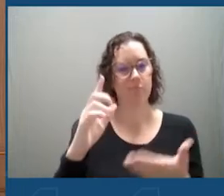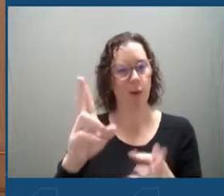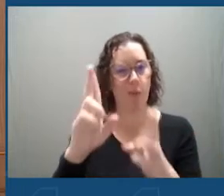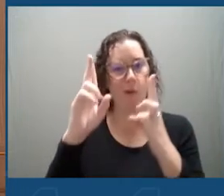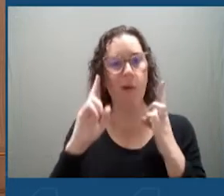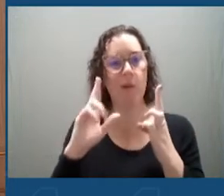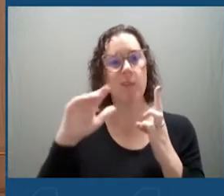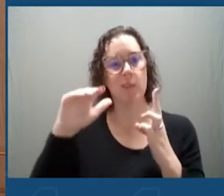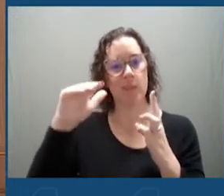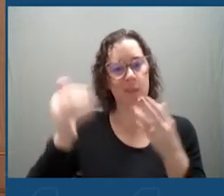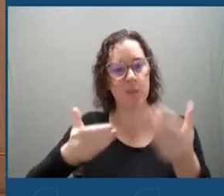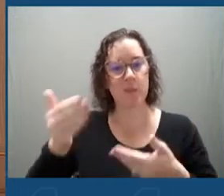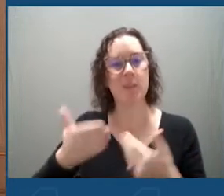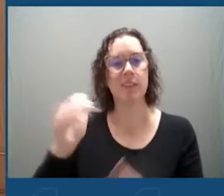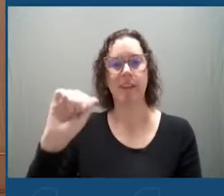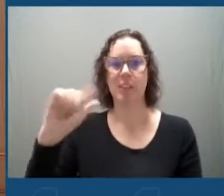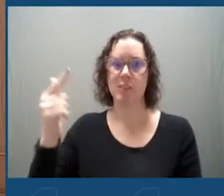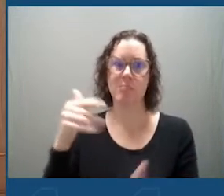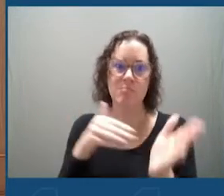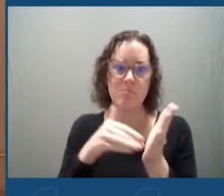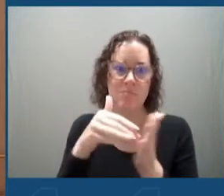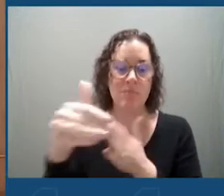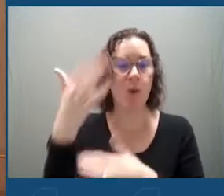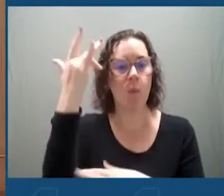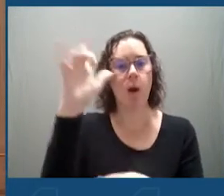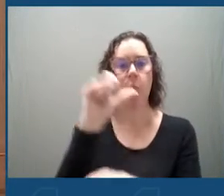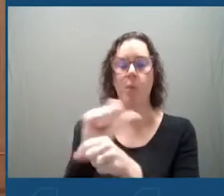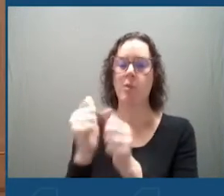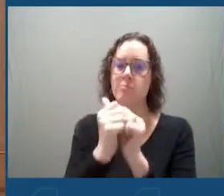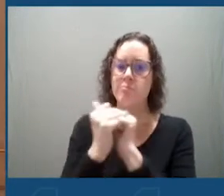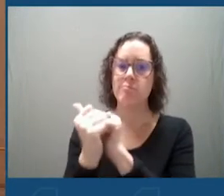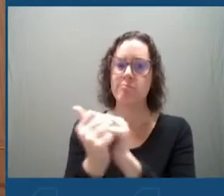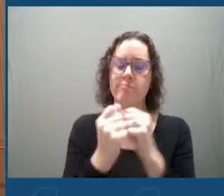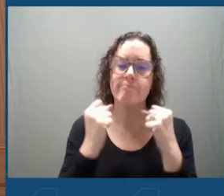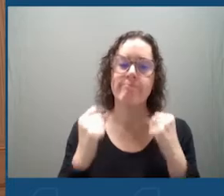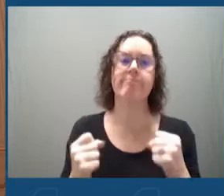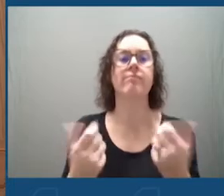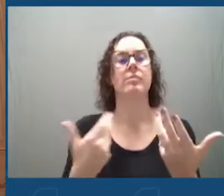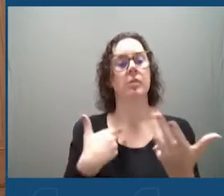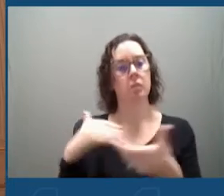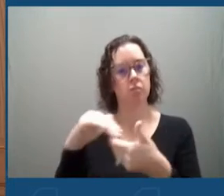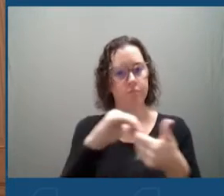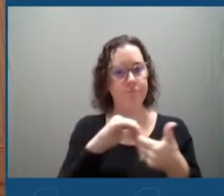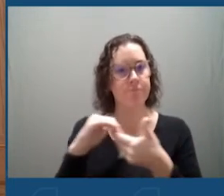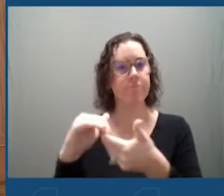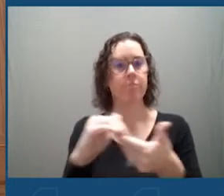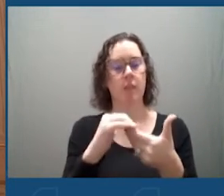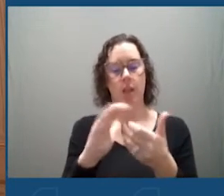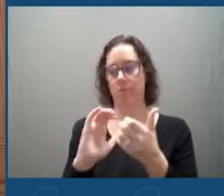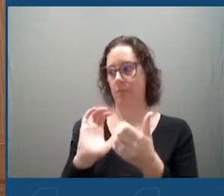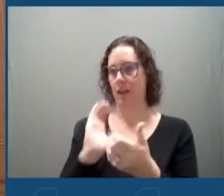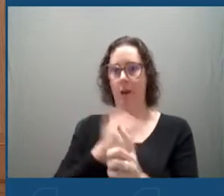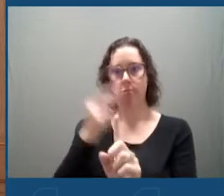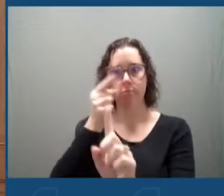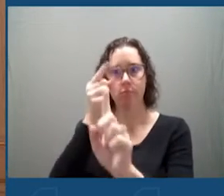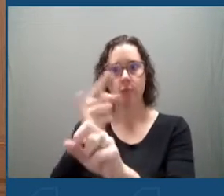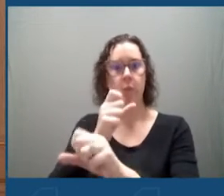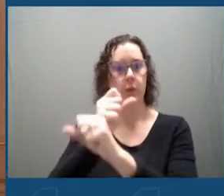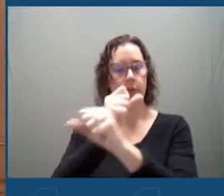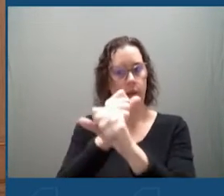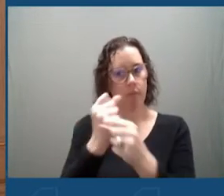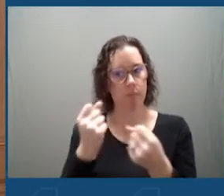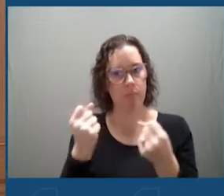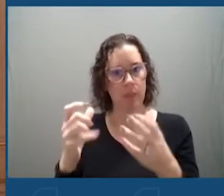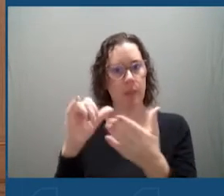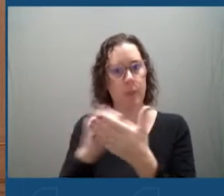occasions because we work so well together and we are joined together in our effort to protect vulnerable New Yorkers, especially